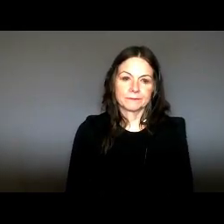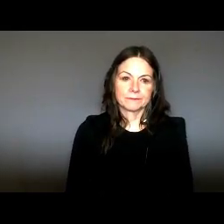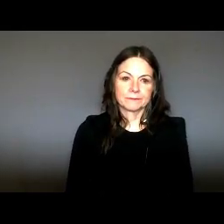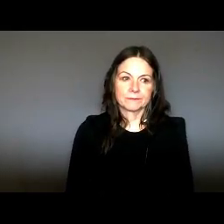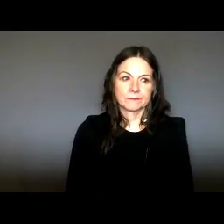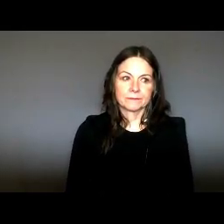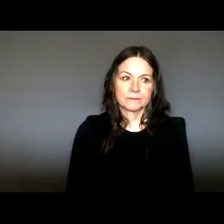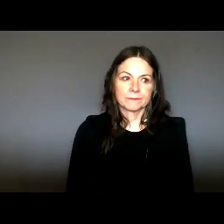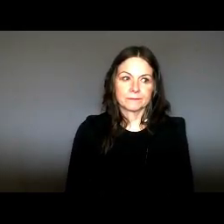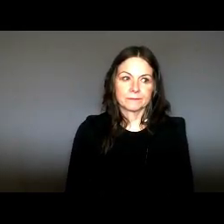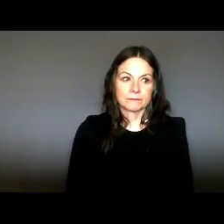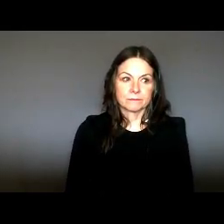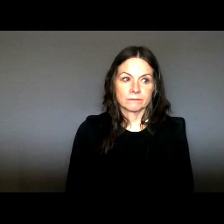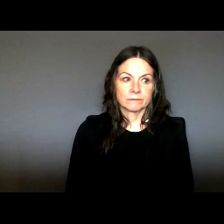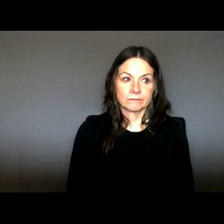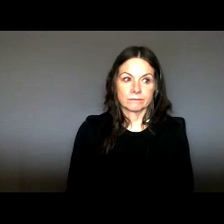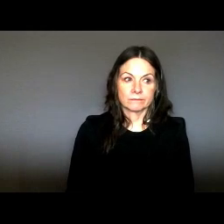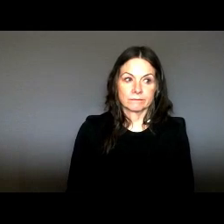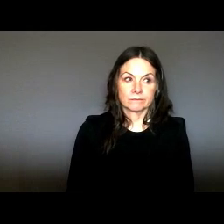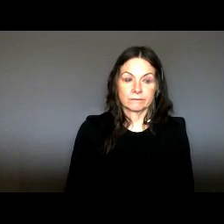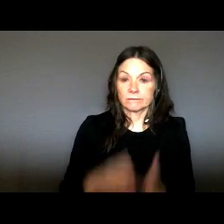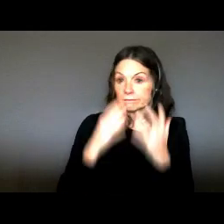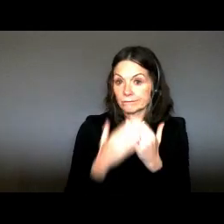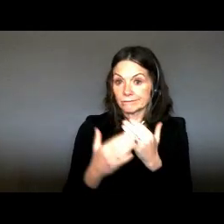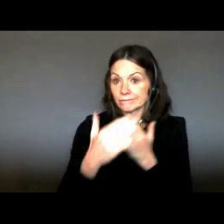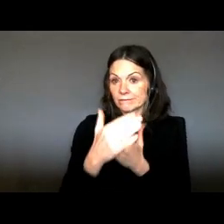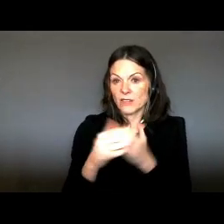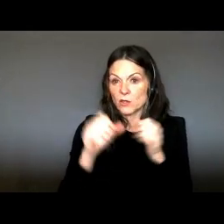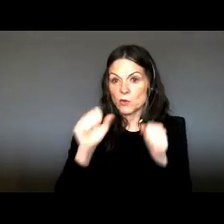practical examples for yourself in your environment.